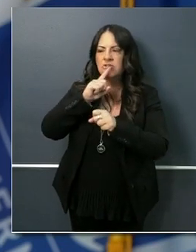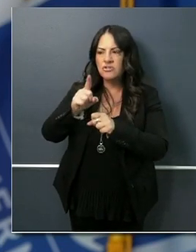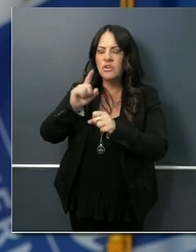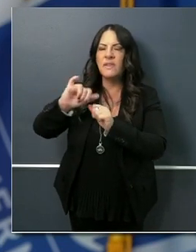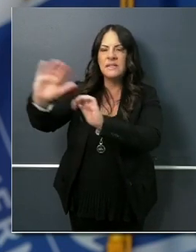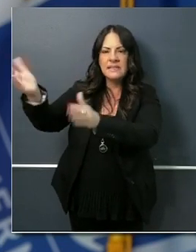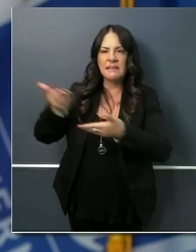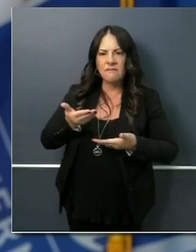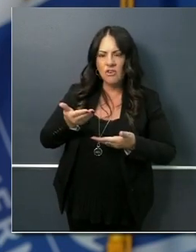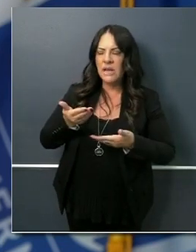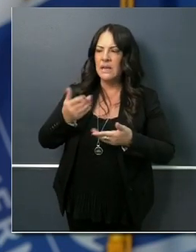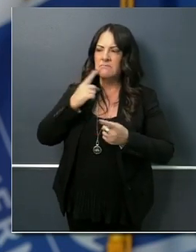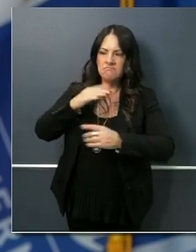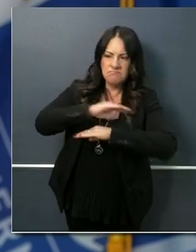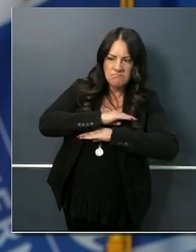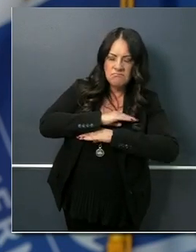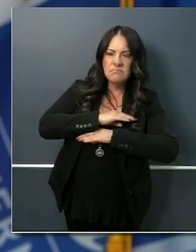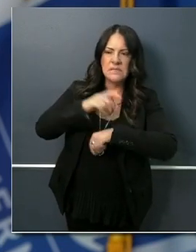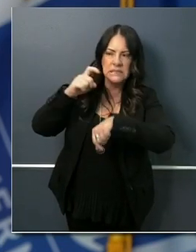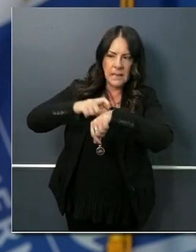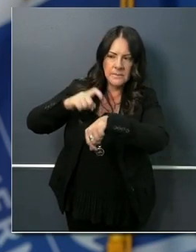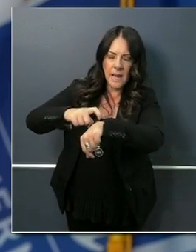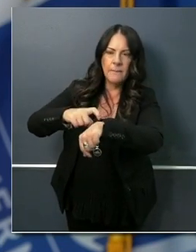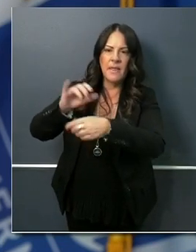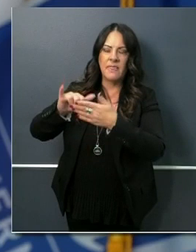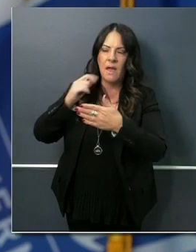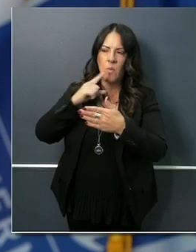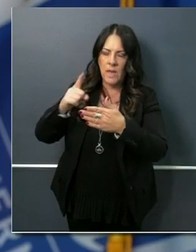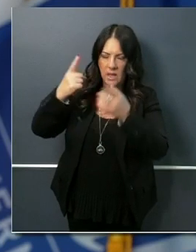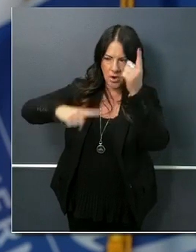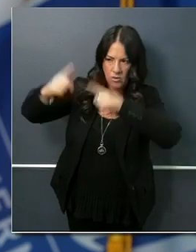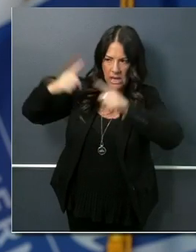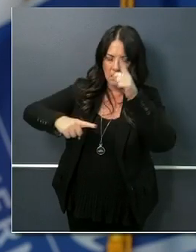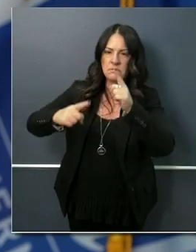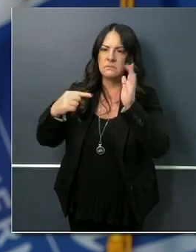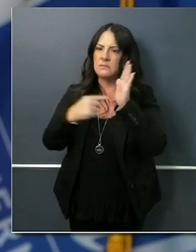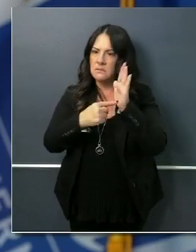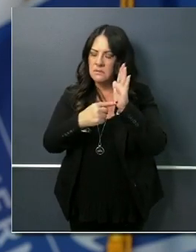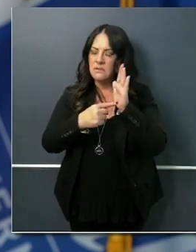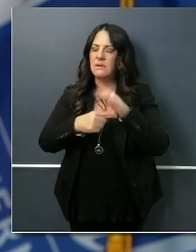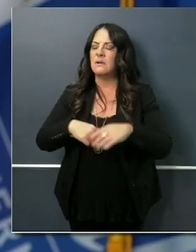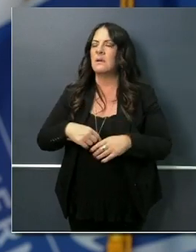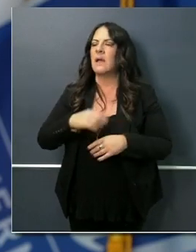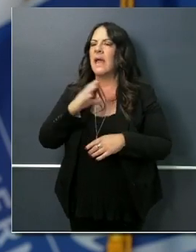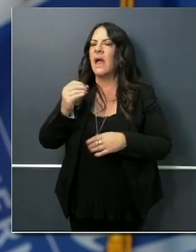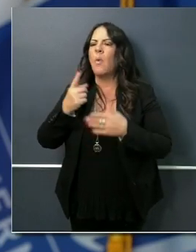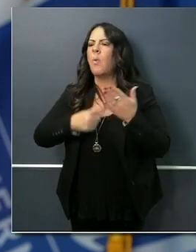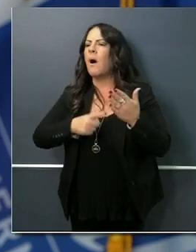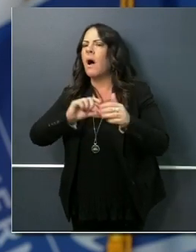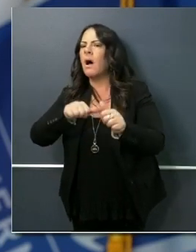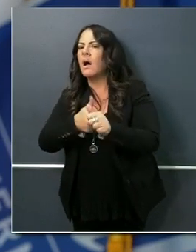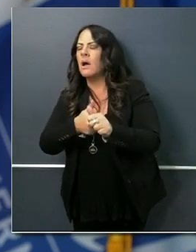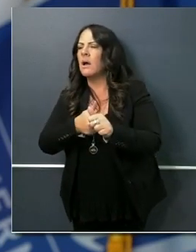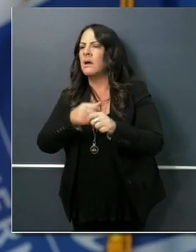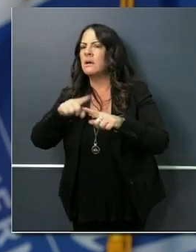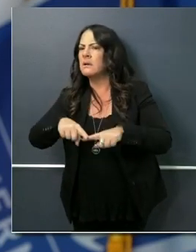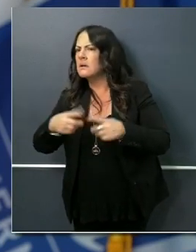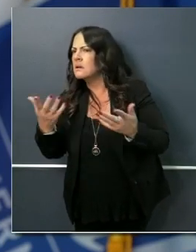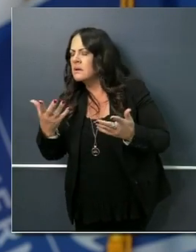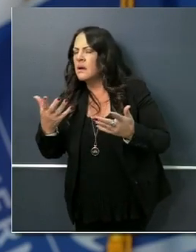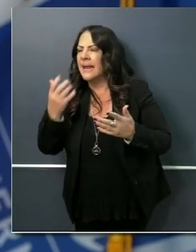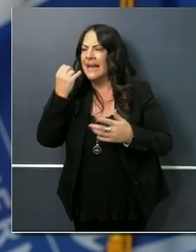are all necessary to meet the timelines that we've set forth, and the contingencies in the contract that ensure